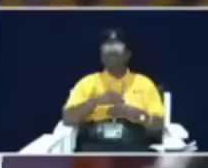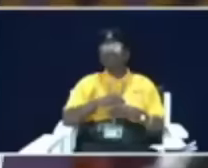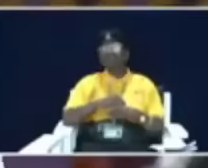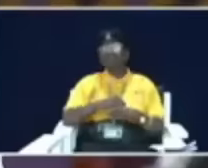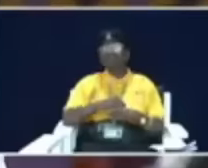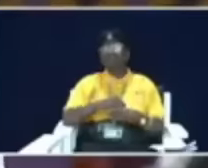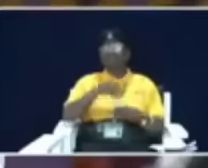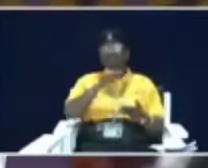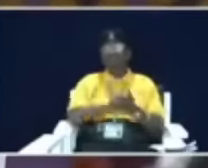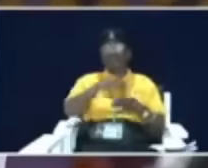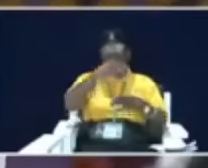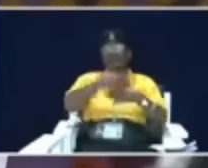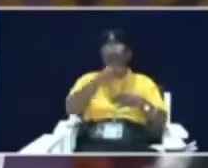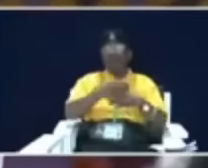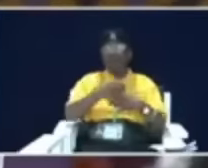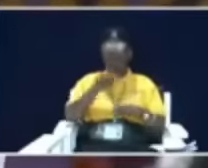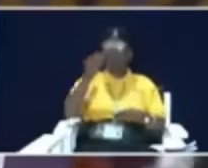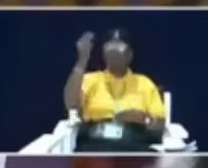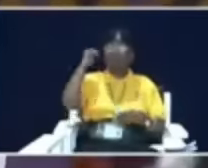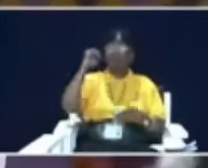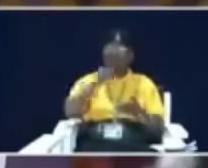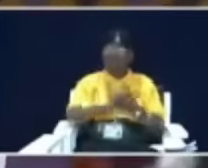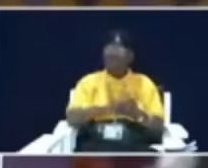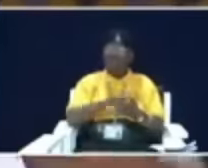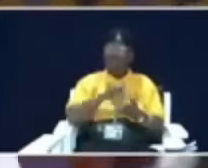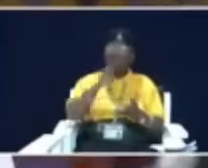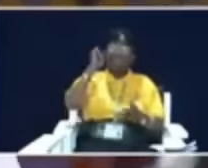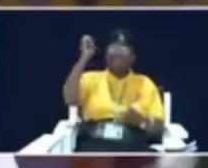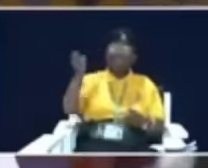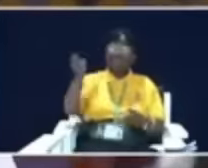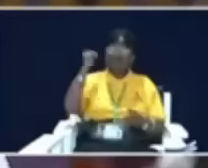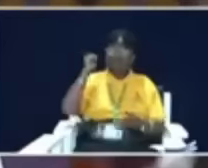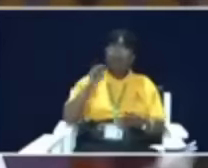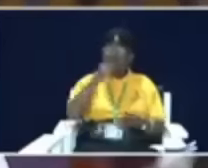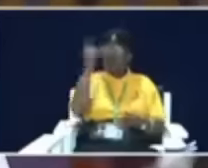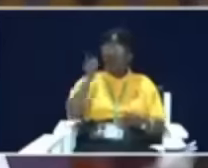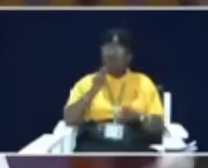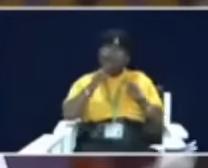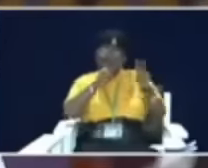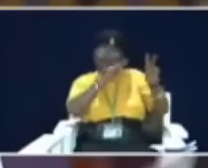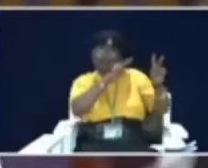and that wall was that he was always looking in the wrong direction.